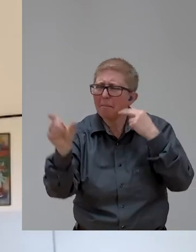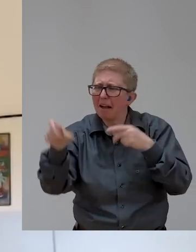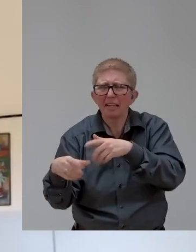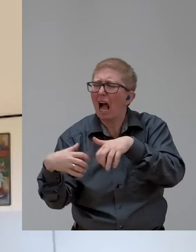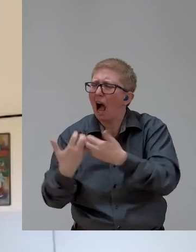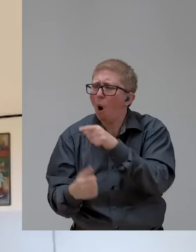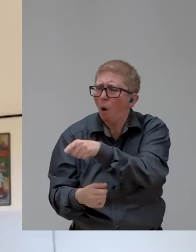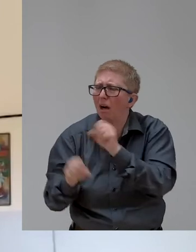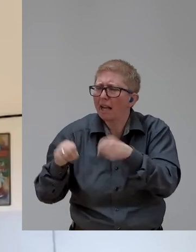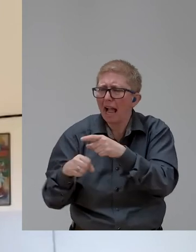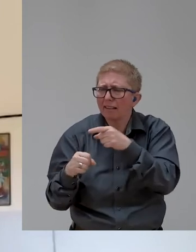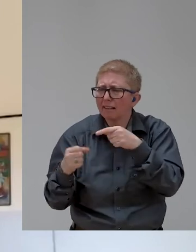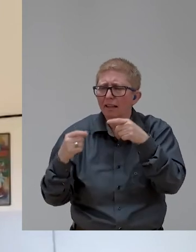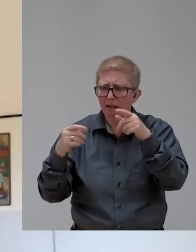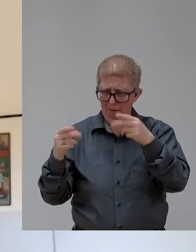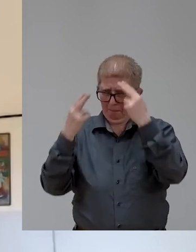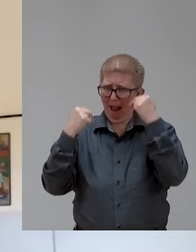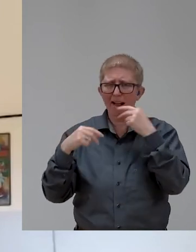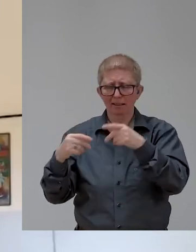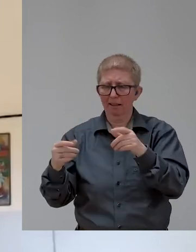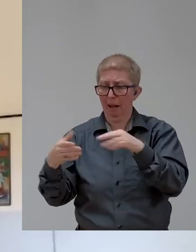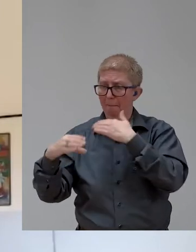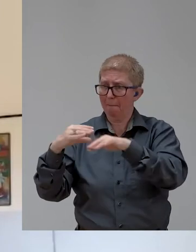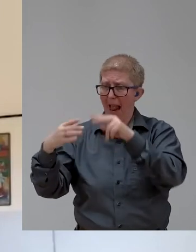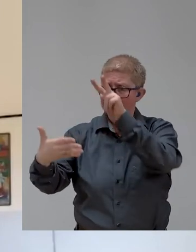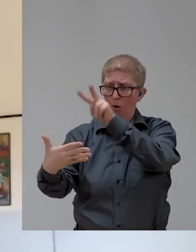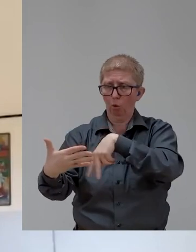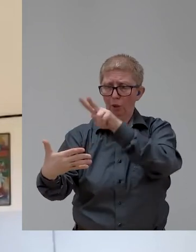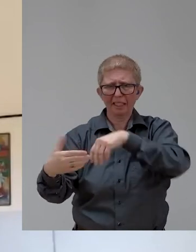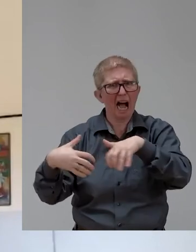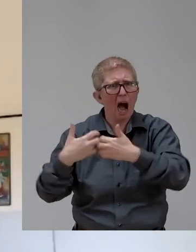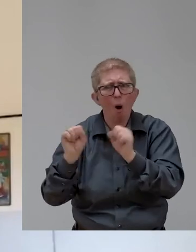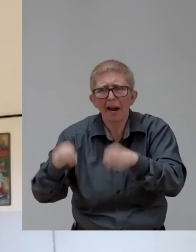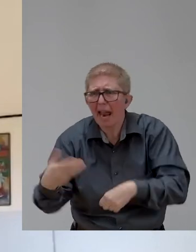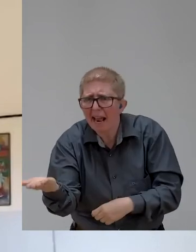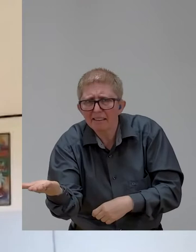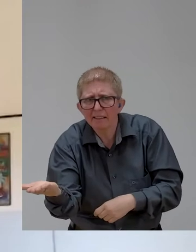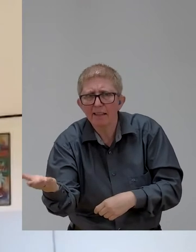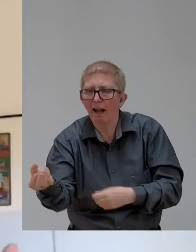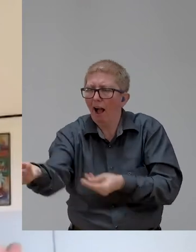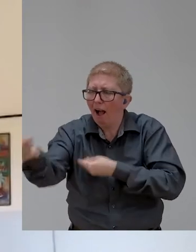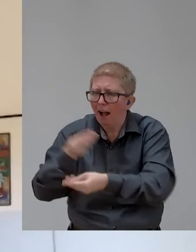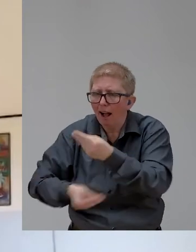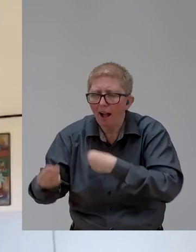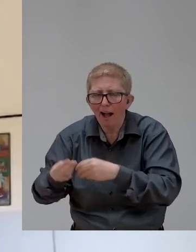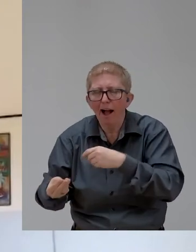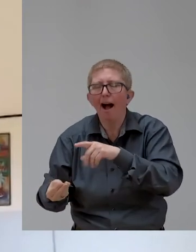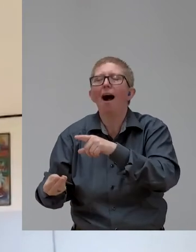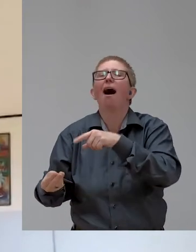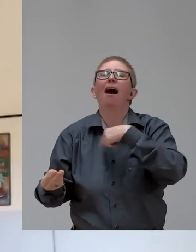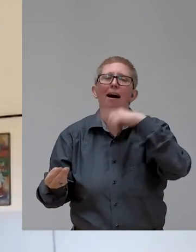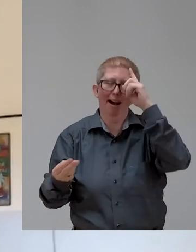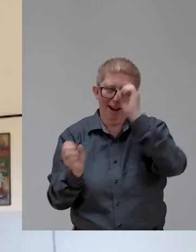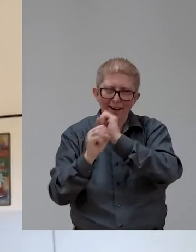So there's this basic knowledge level that everybody has to get to. The second thing is ask them about the representation they have in their team.